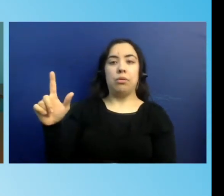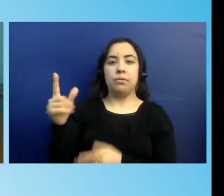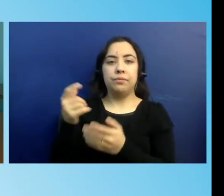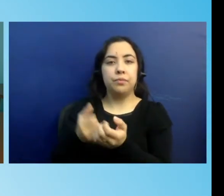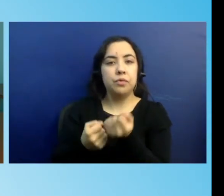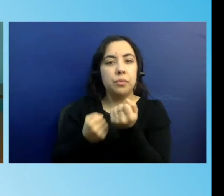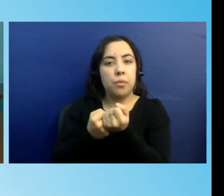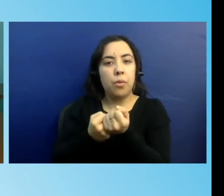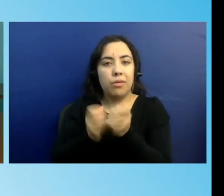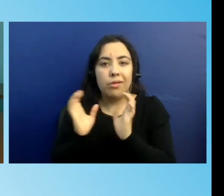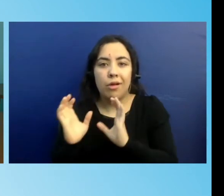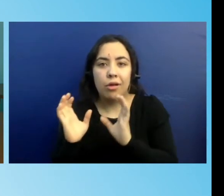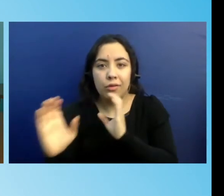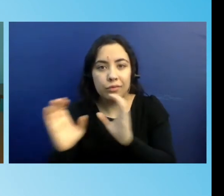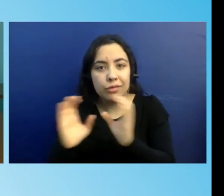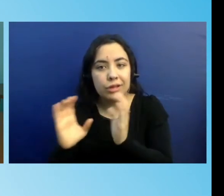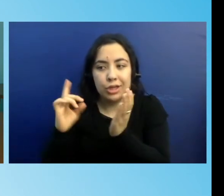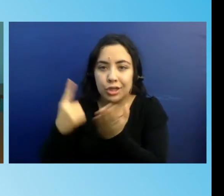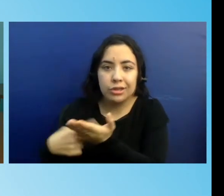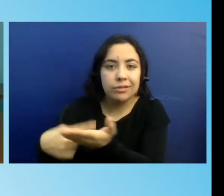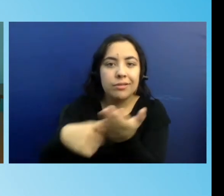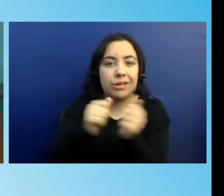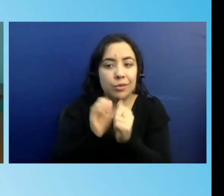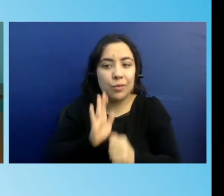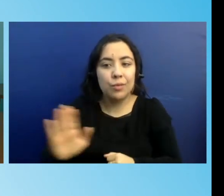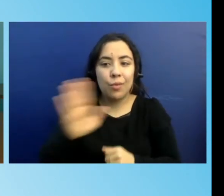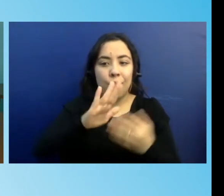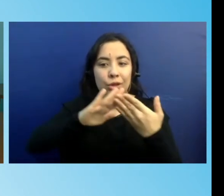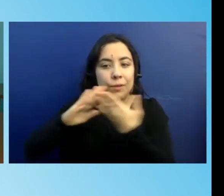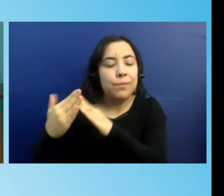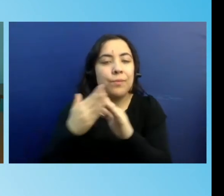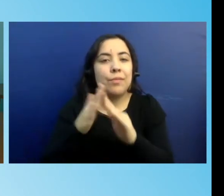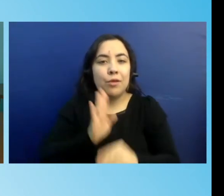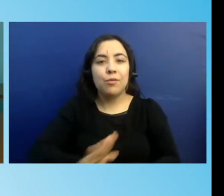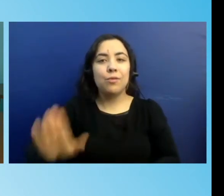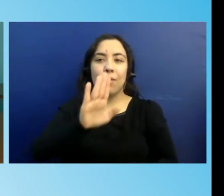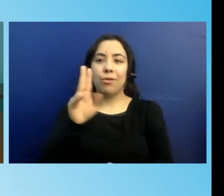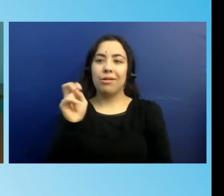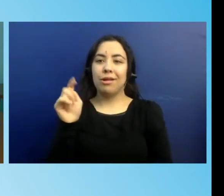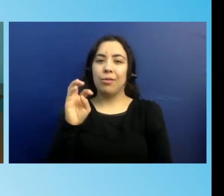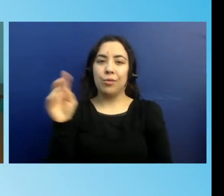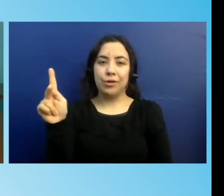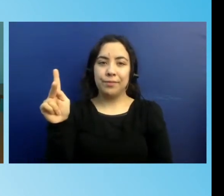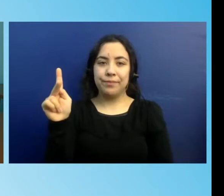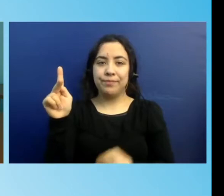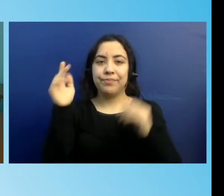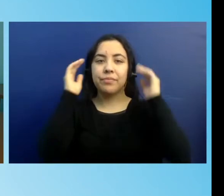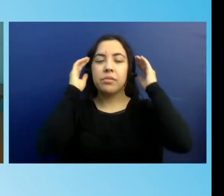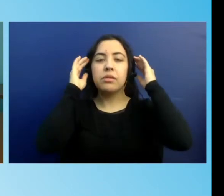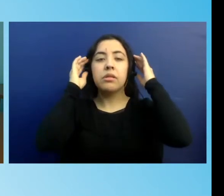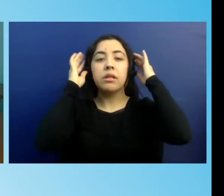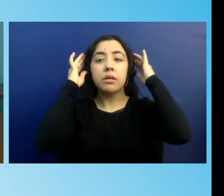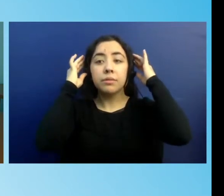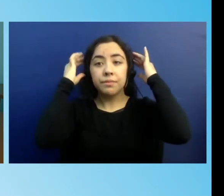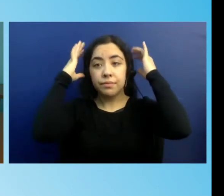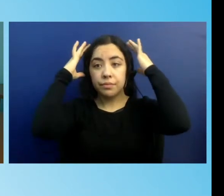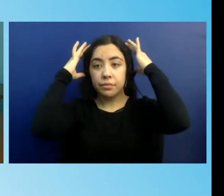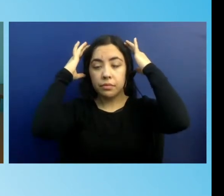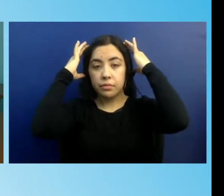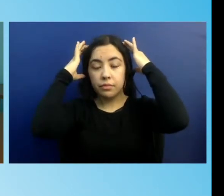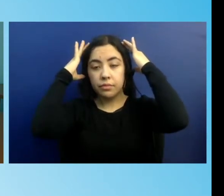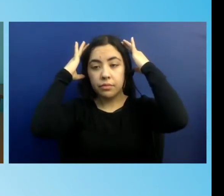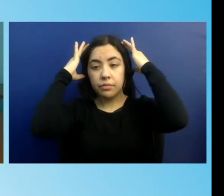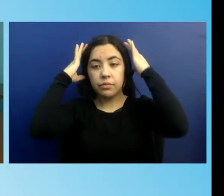own networks. But one example of the power of this work and